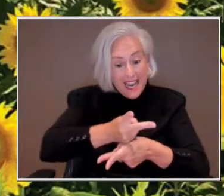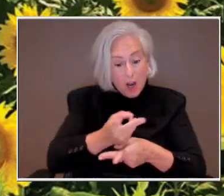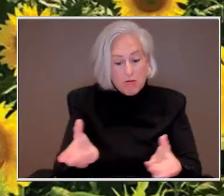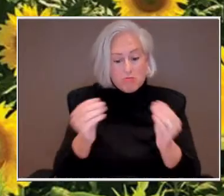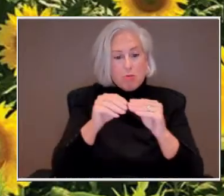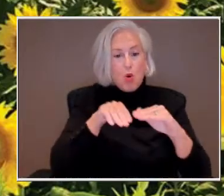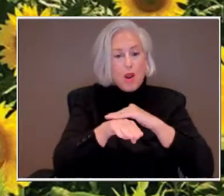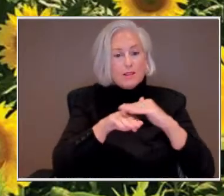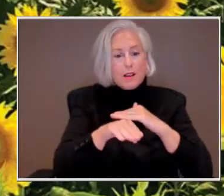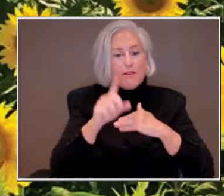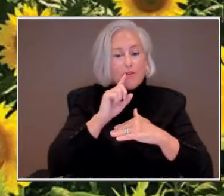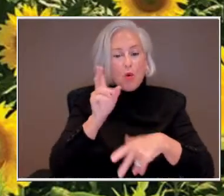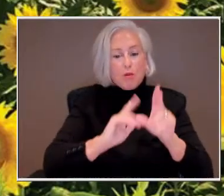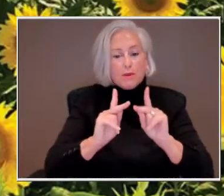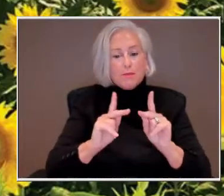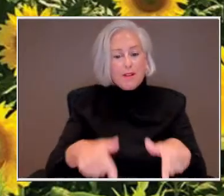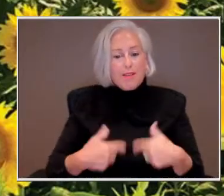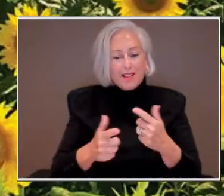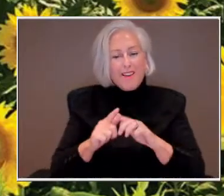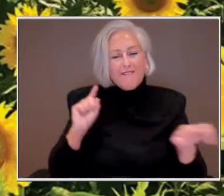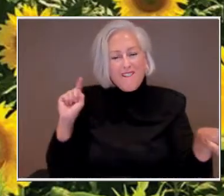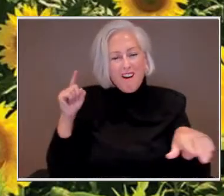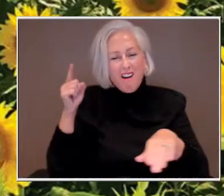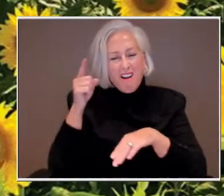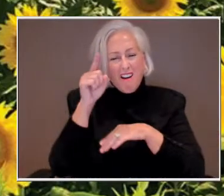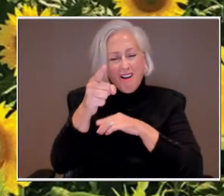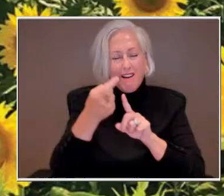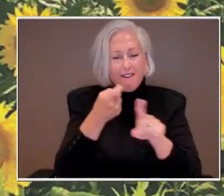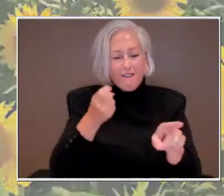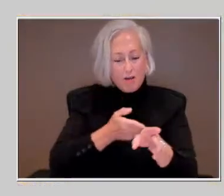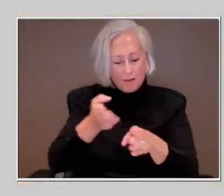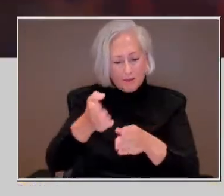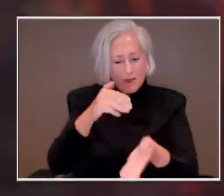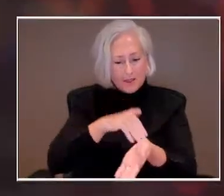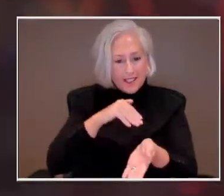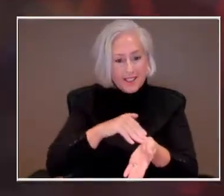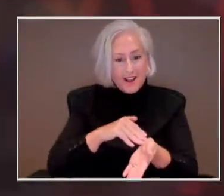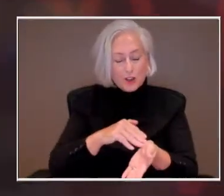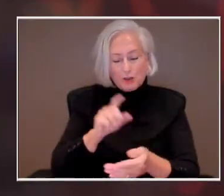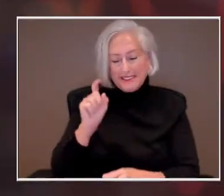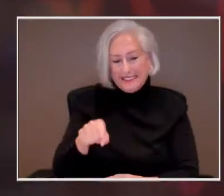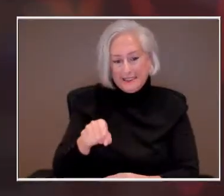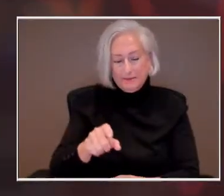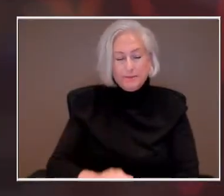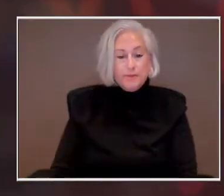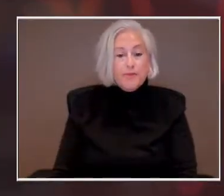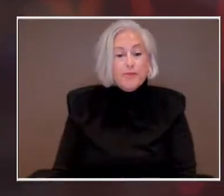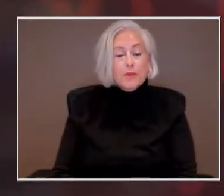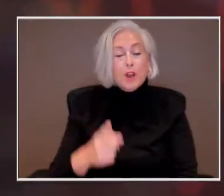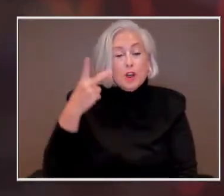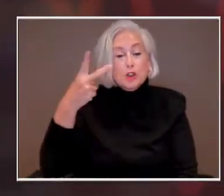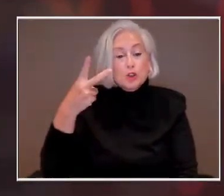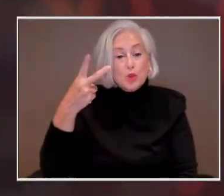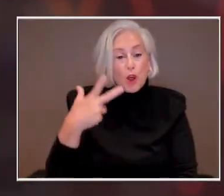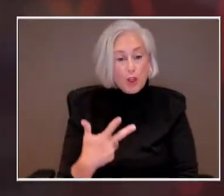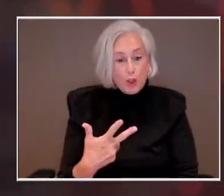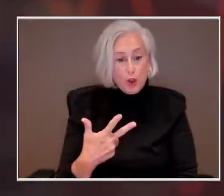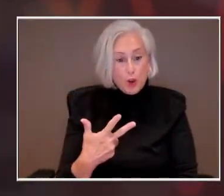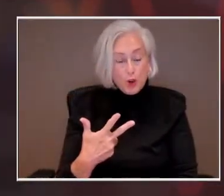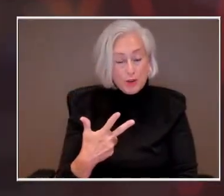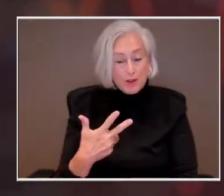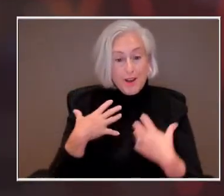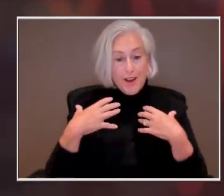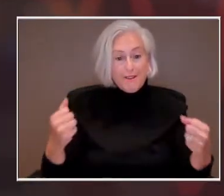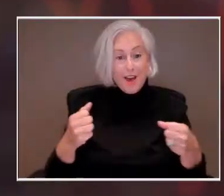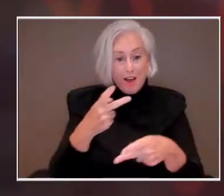may live hundreds of miles away from the specialists they need. More than 2/3 of the healthcare organizations across Kansas